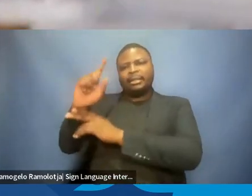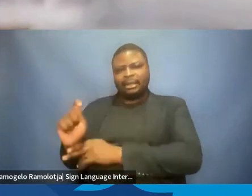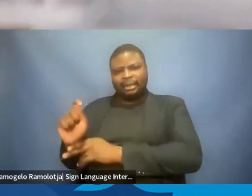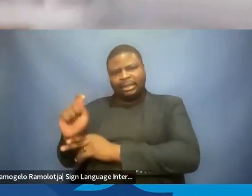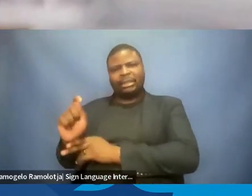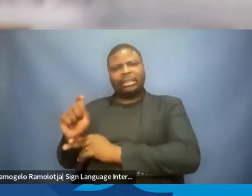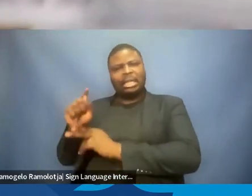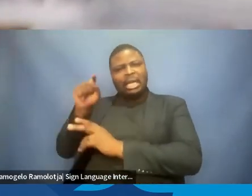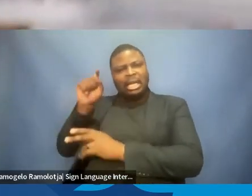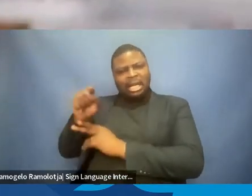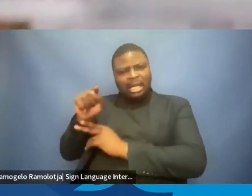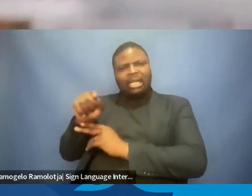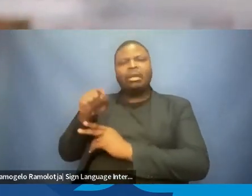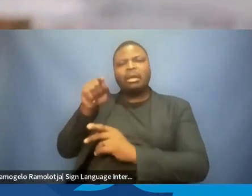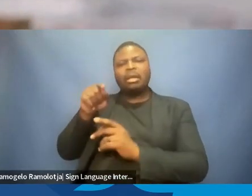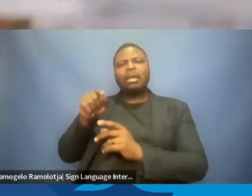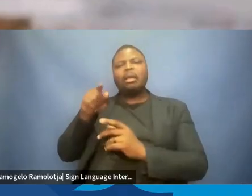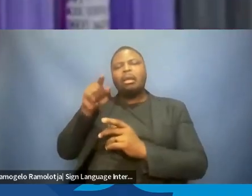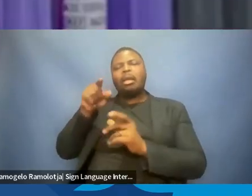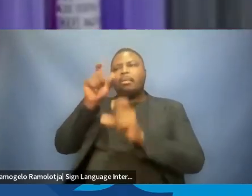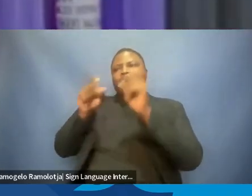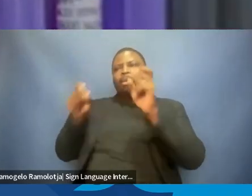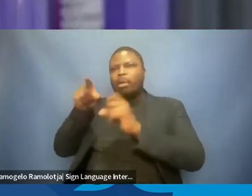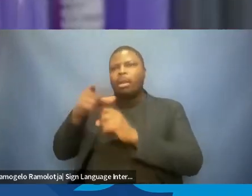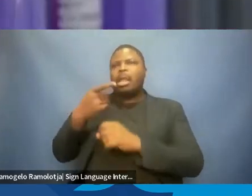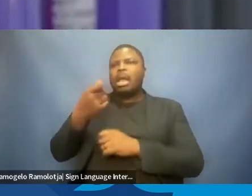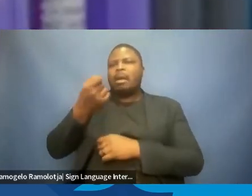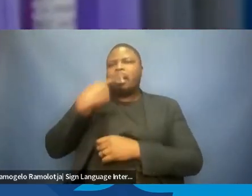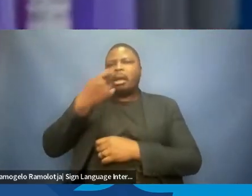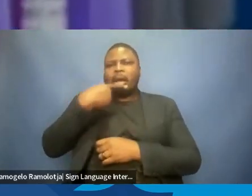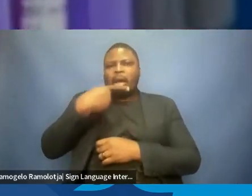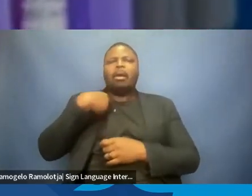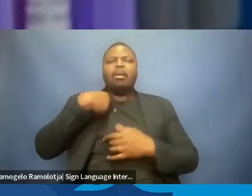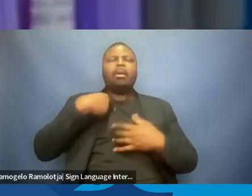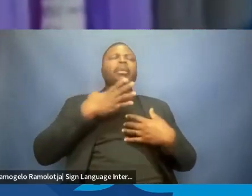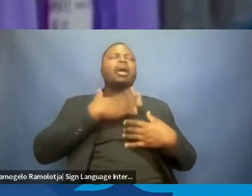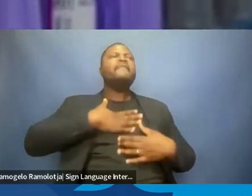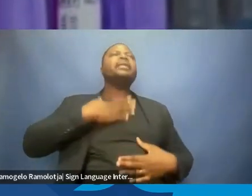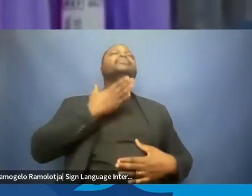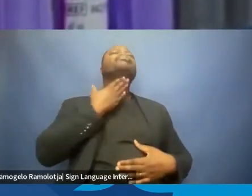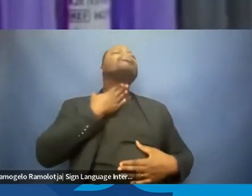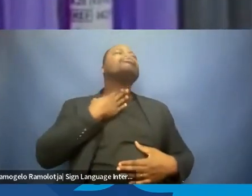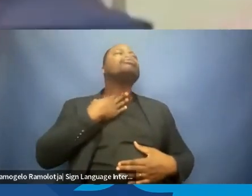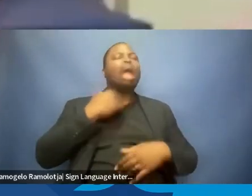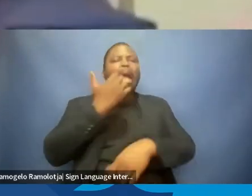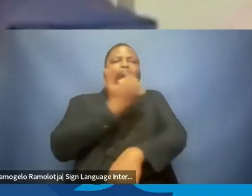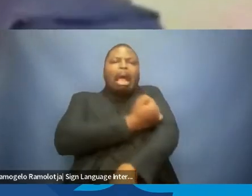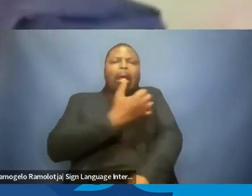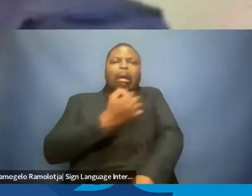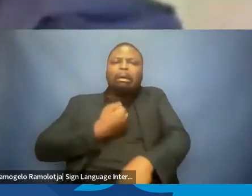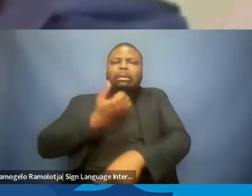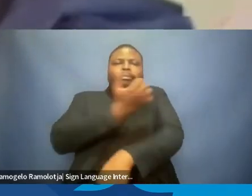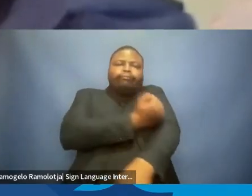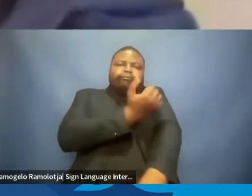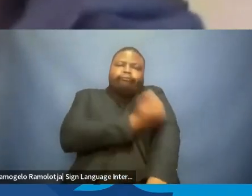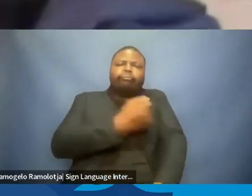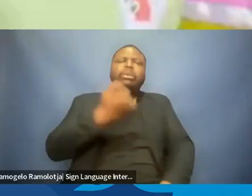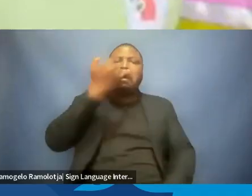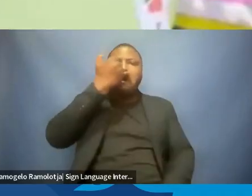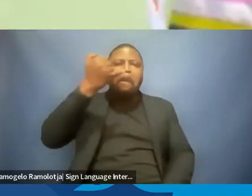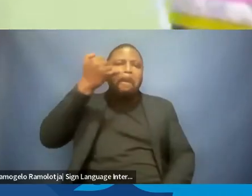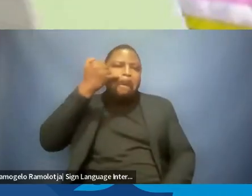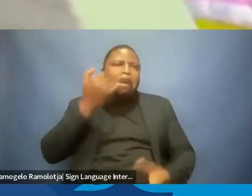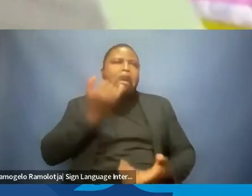provide patients with medication to help reduce cravings and withdrawal symptoms if they had not used heroin.